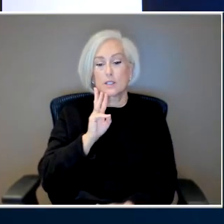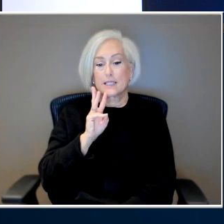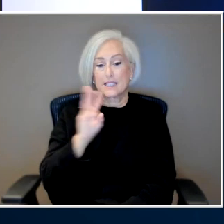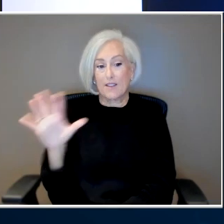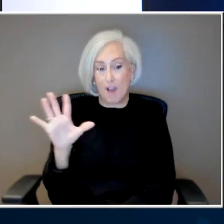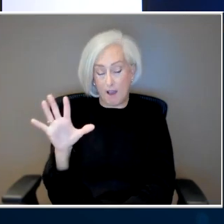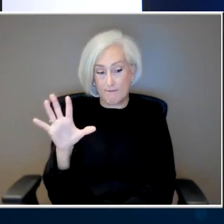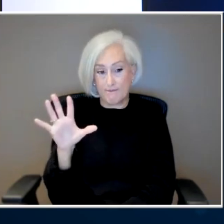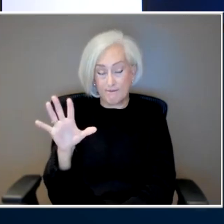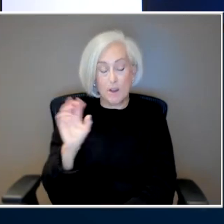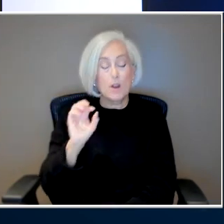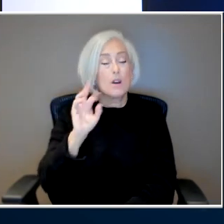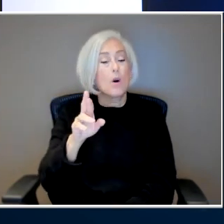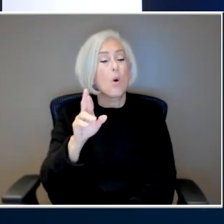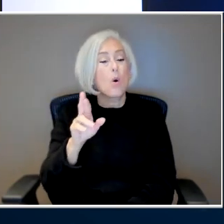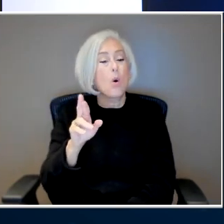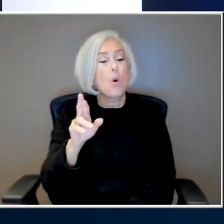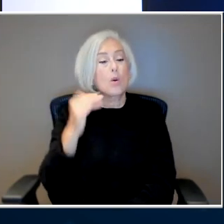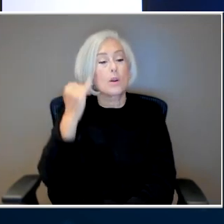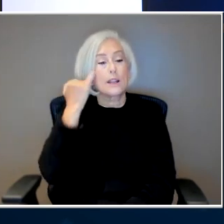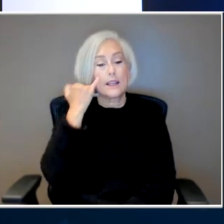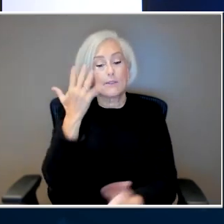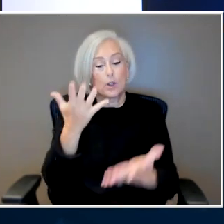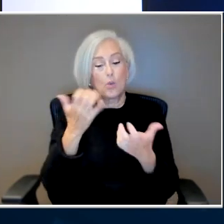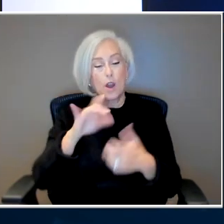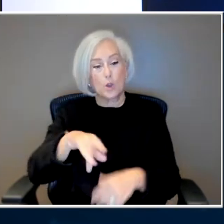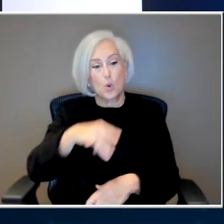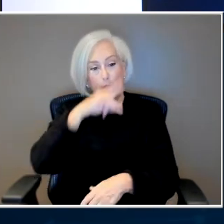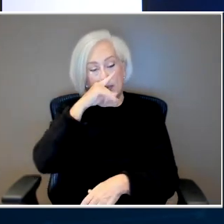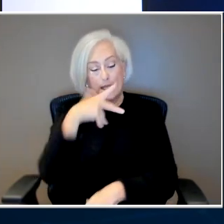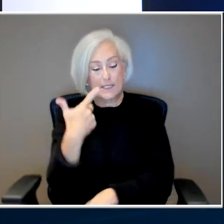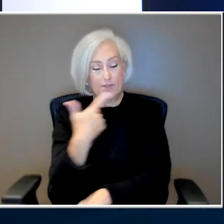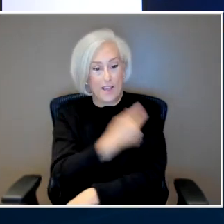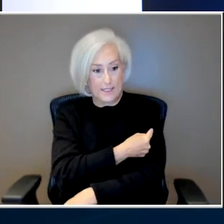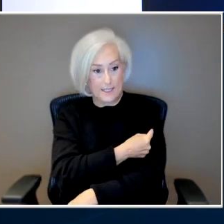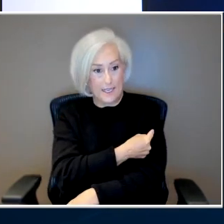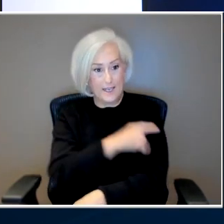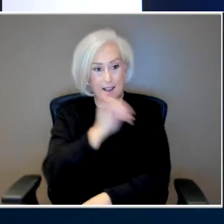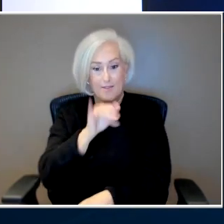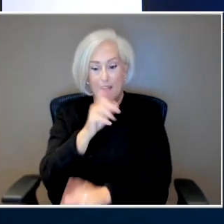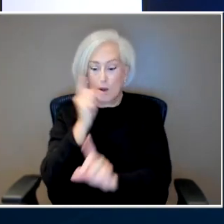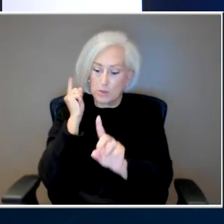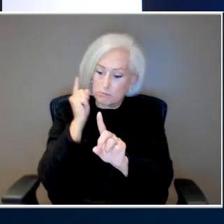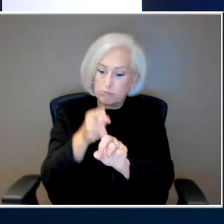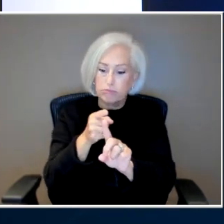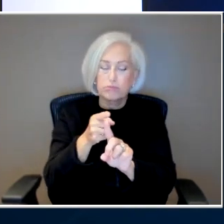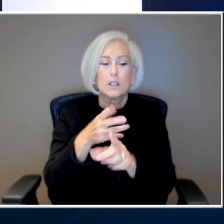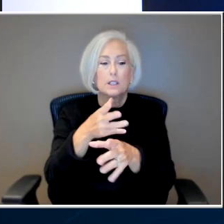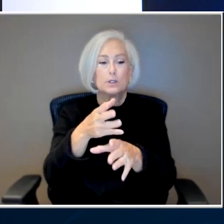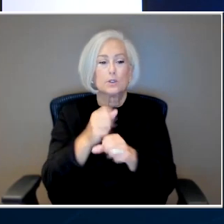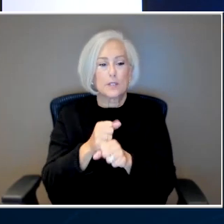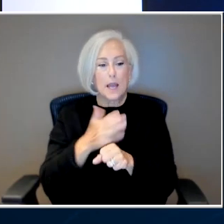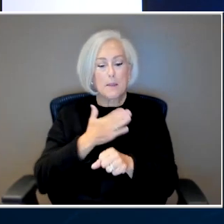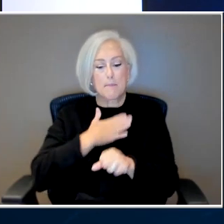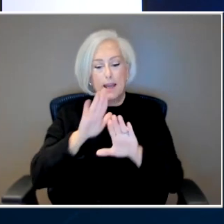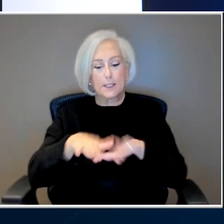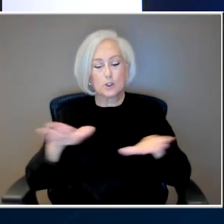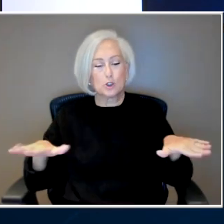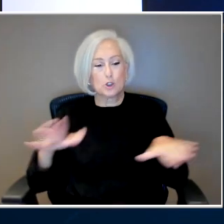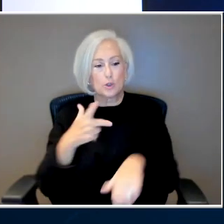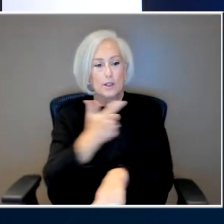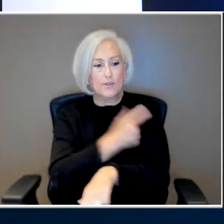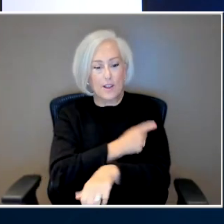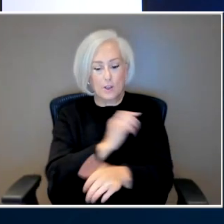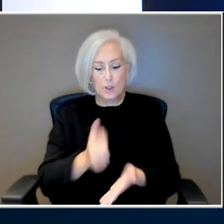we're talking about if you're trying to get your kids vaccinated, that was the main reason for me getting my children vaccinated at this point. It is to help reduce